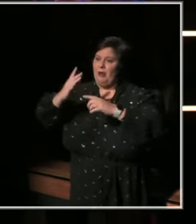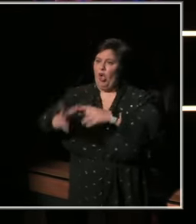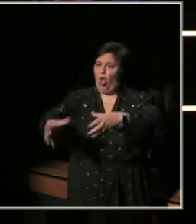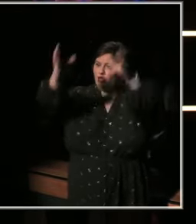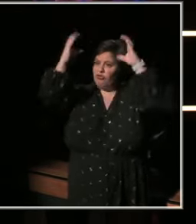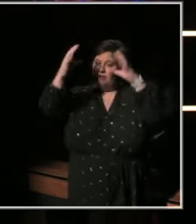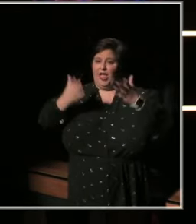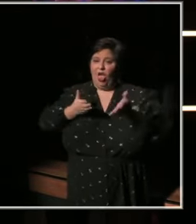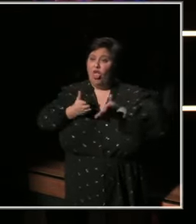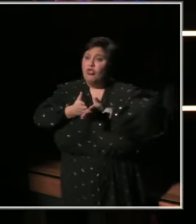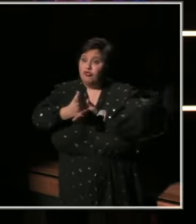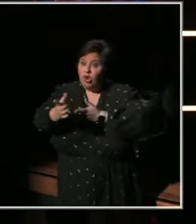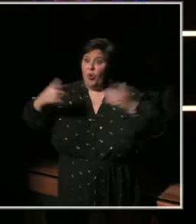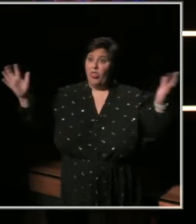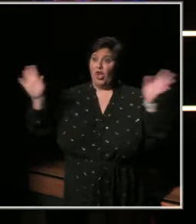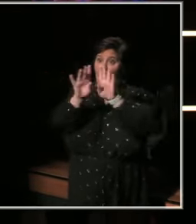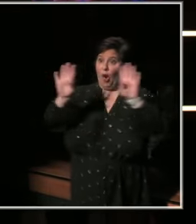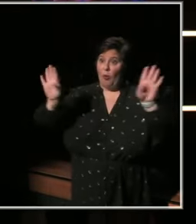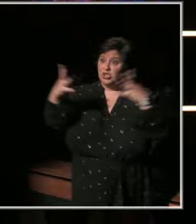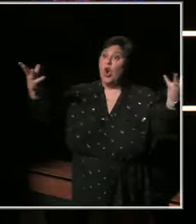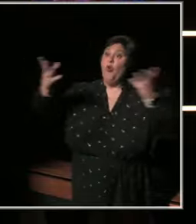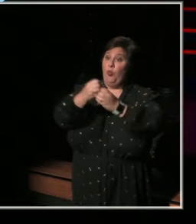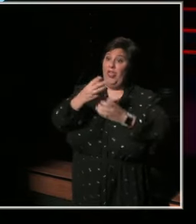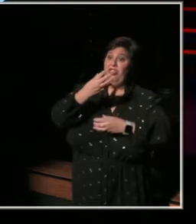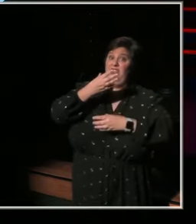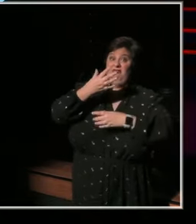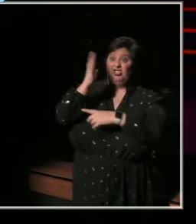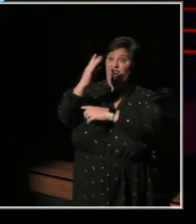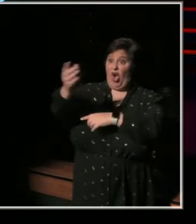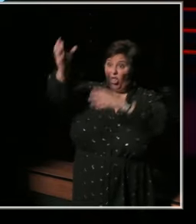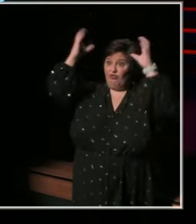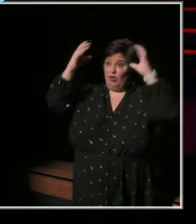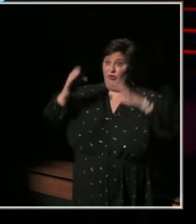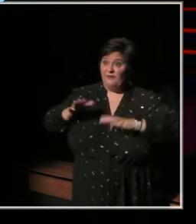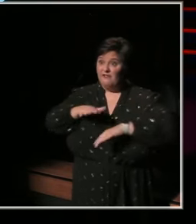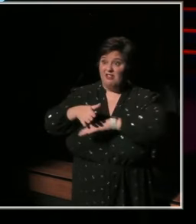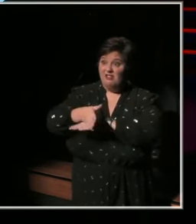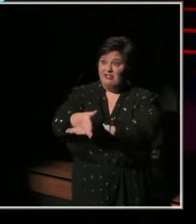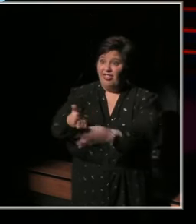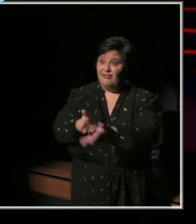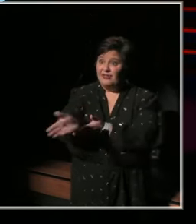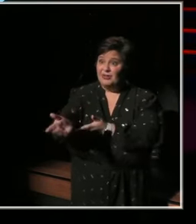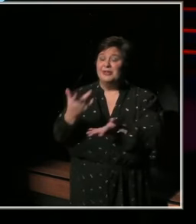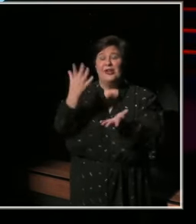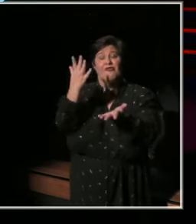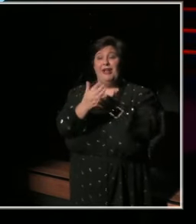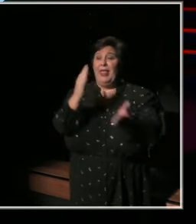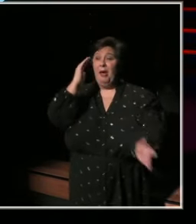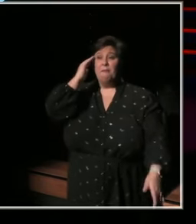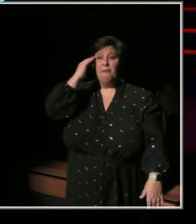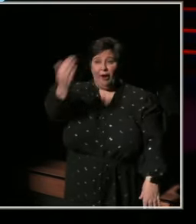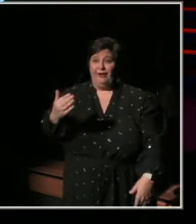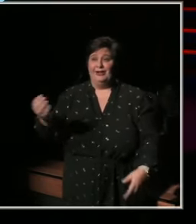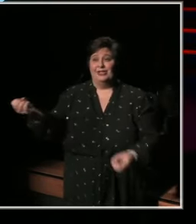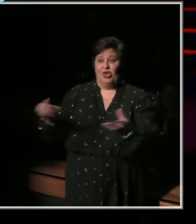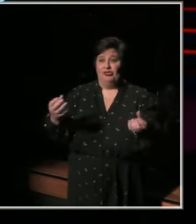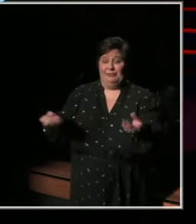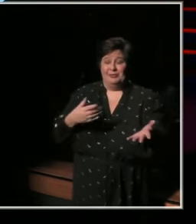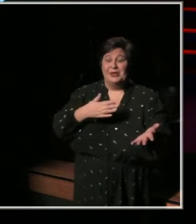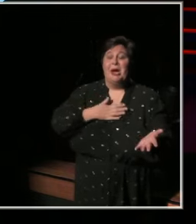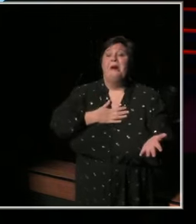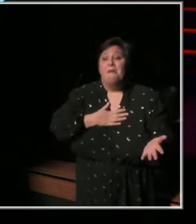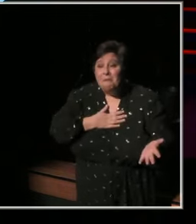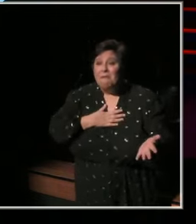drove it through the car wash with a Christmas tree on top, so that was also nuts. So yeah, he was a real absolutely bonkers contributor to work with,